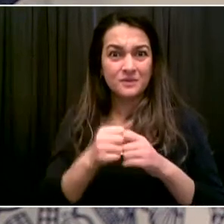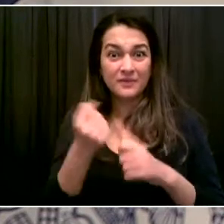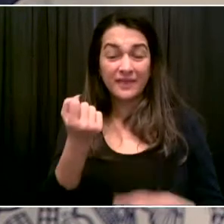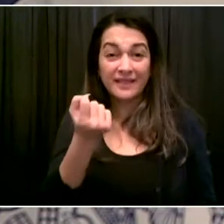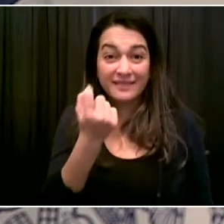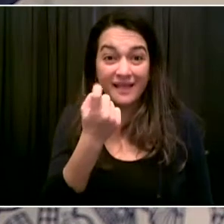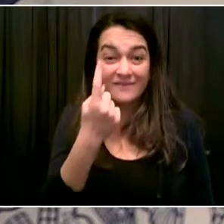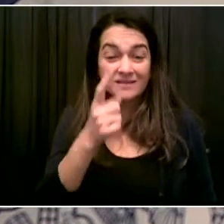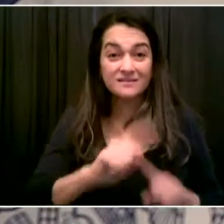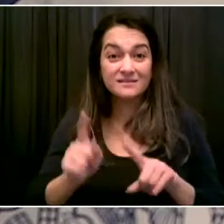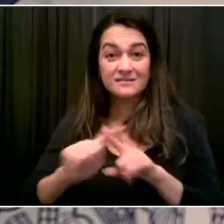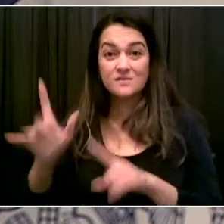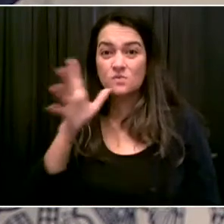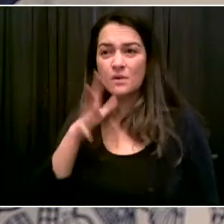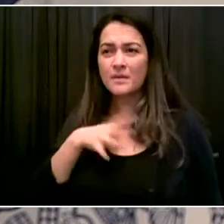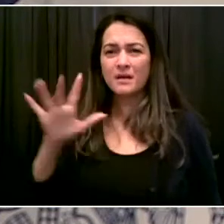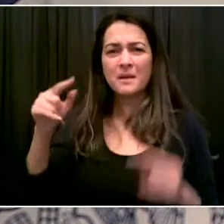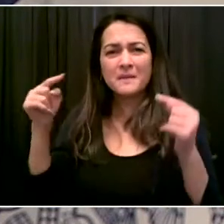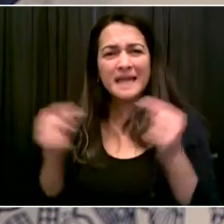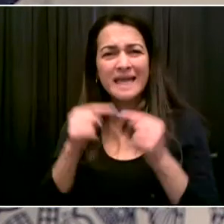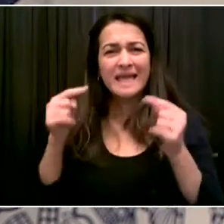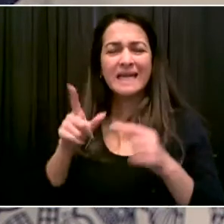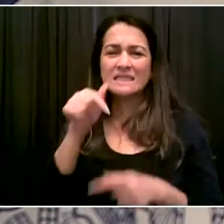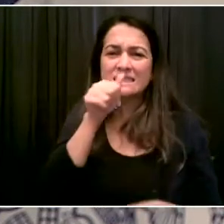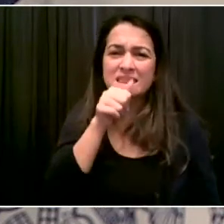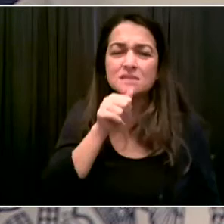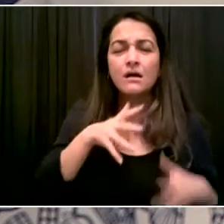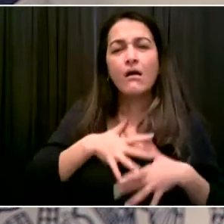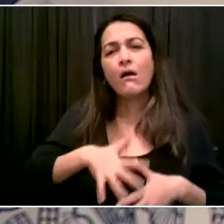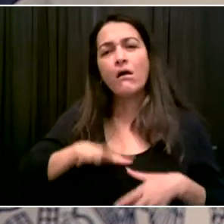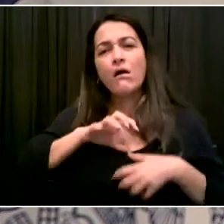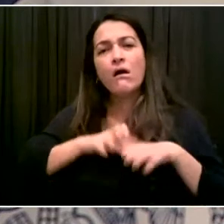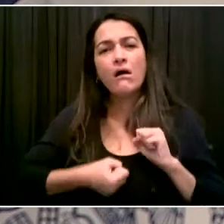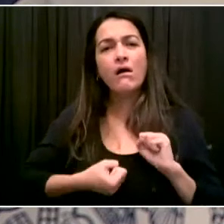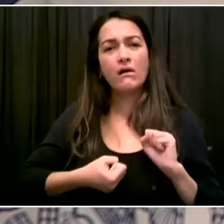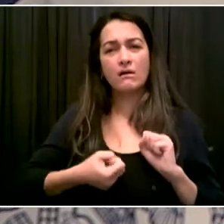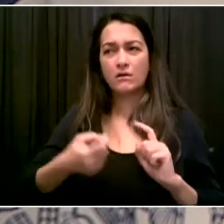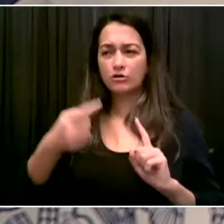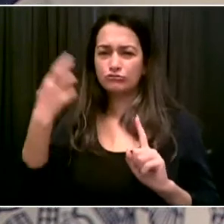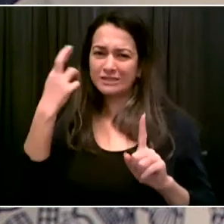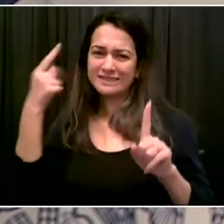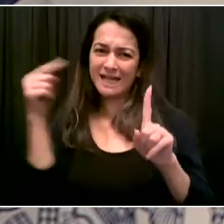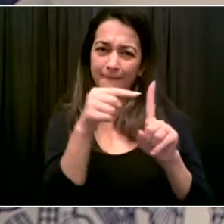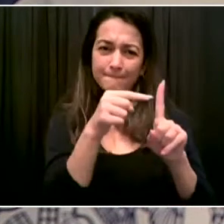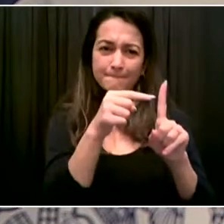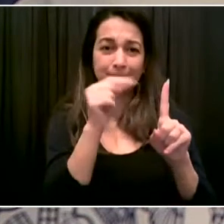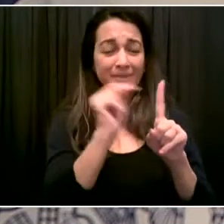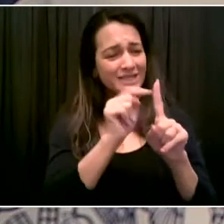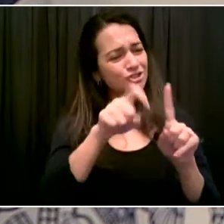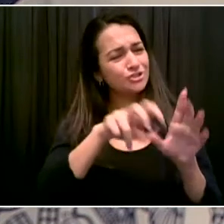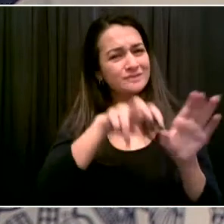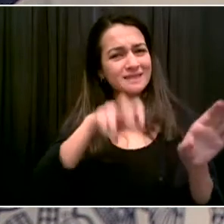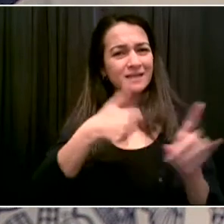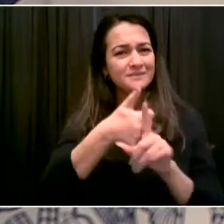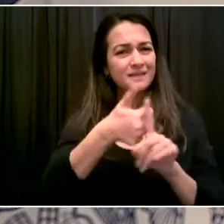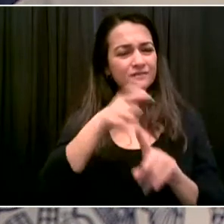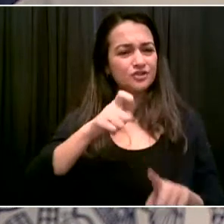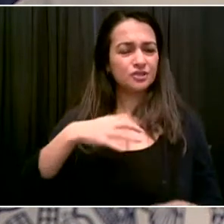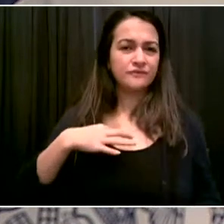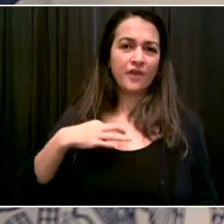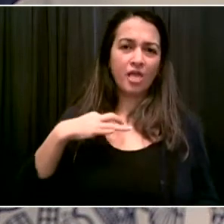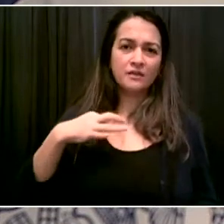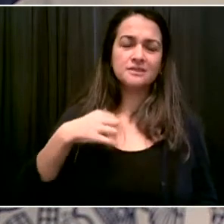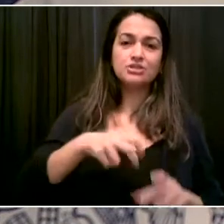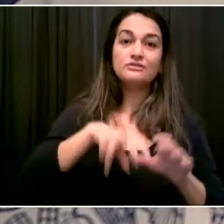to state again, him trying to put out some video, slick video, to say it's culturally